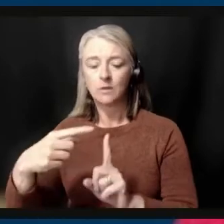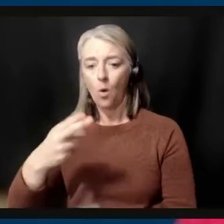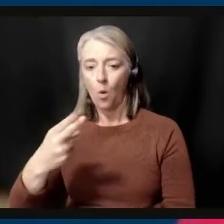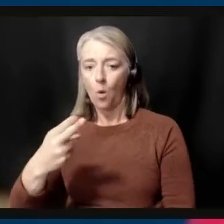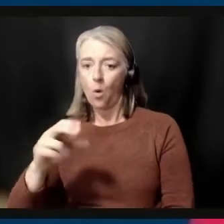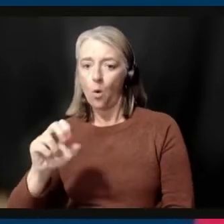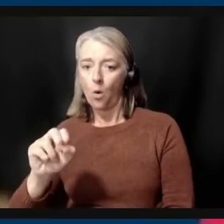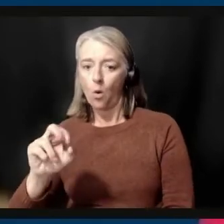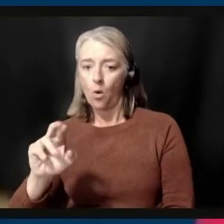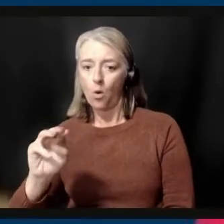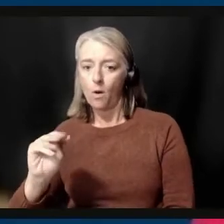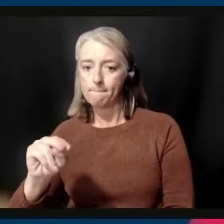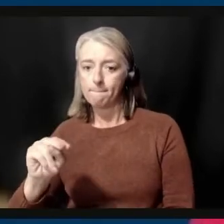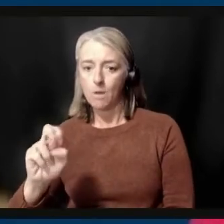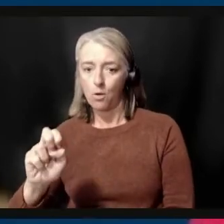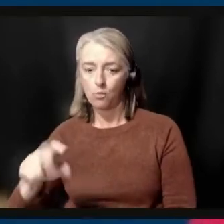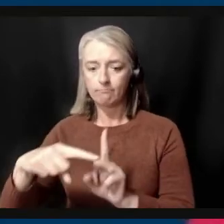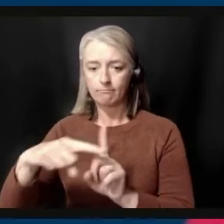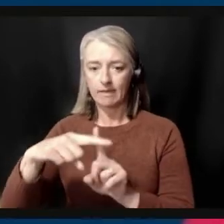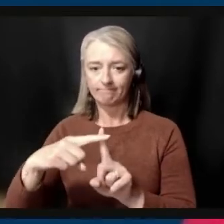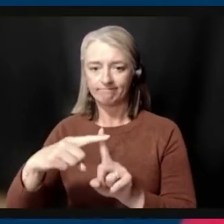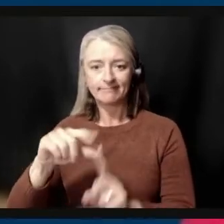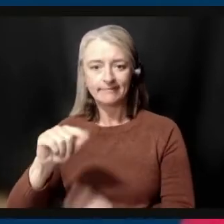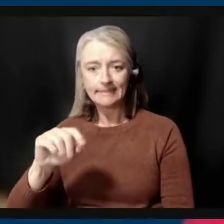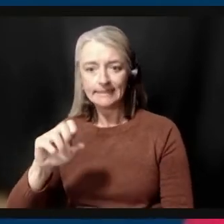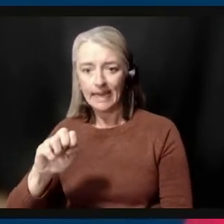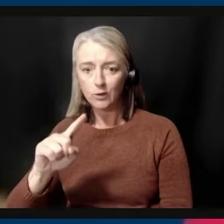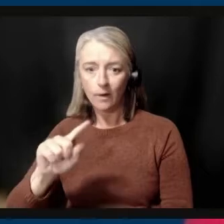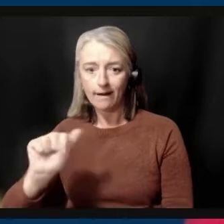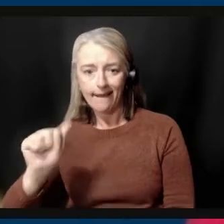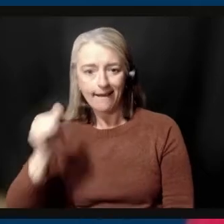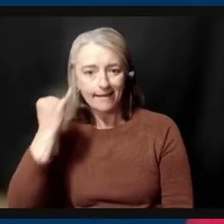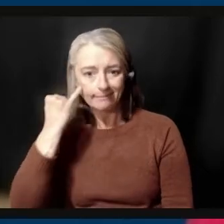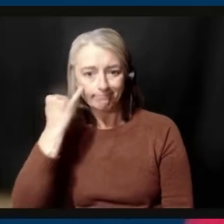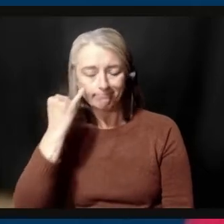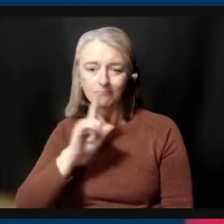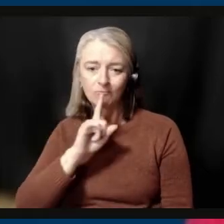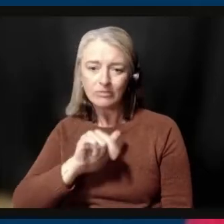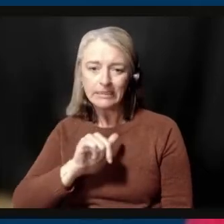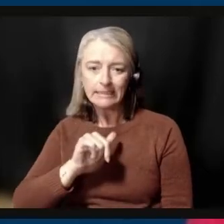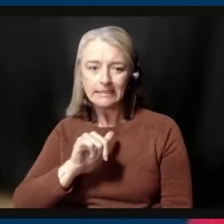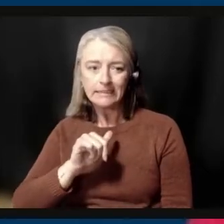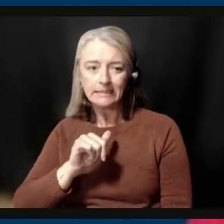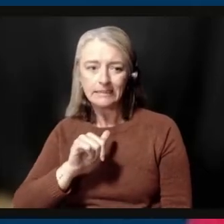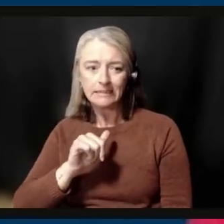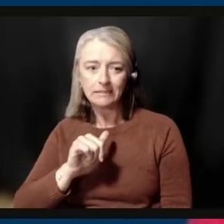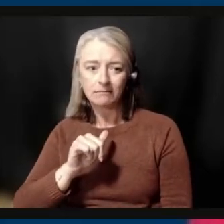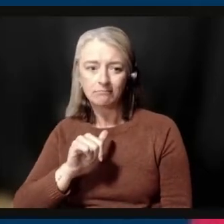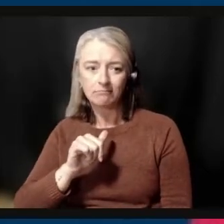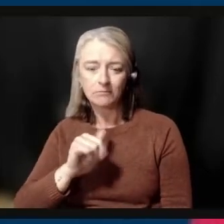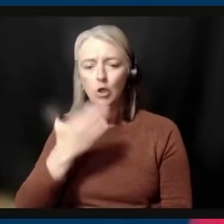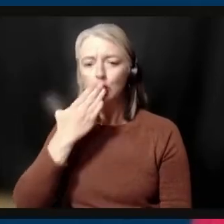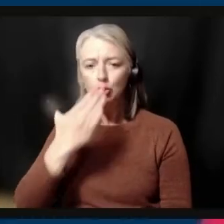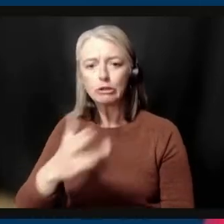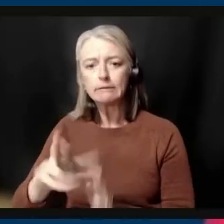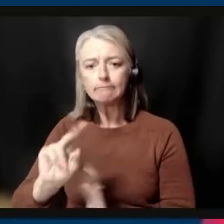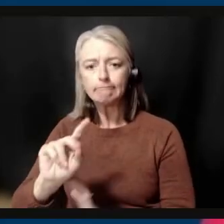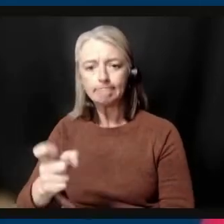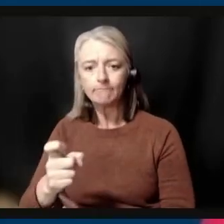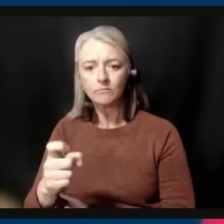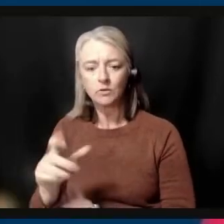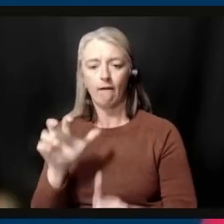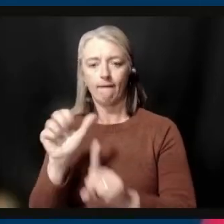So stage 1A, if you don't know, is pretty, has a good prognosis. We caught it